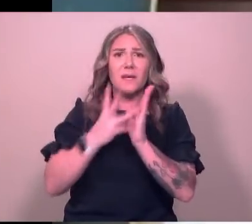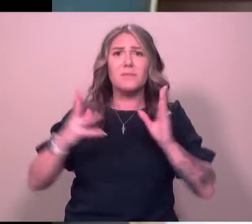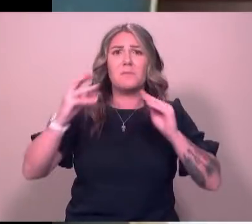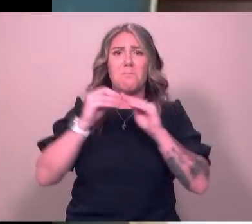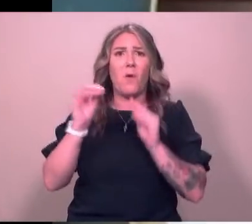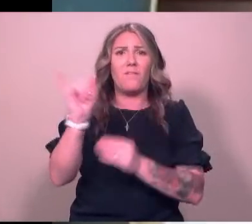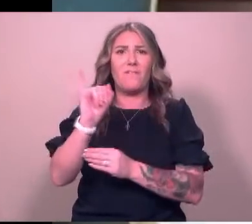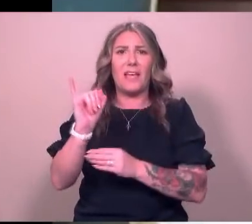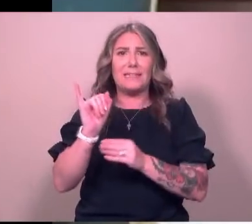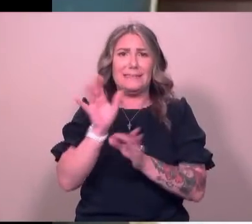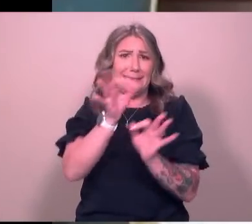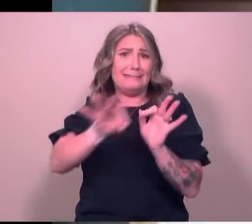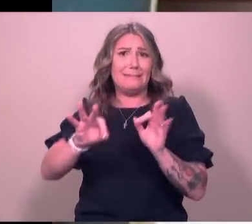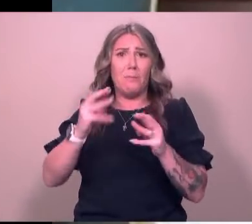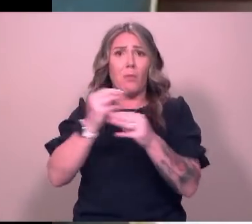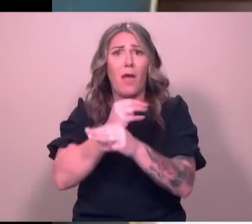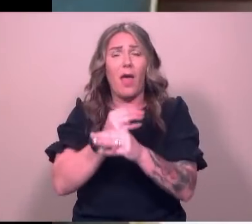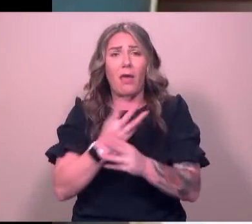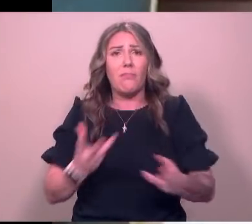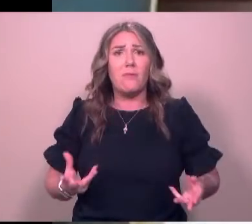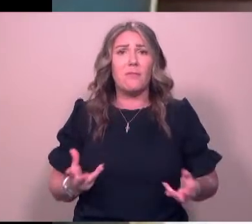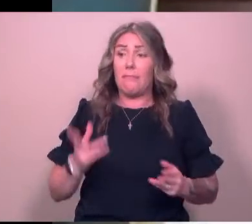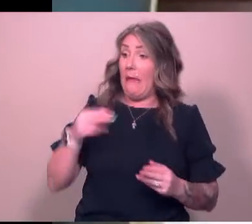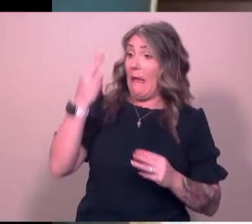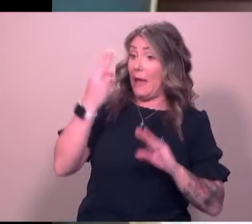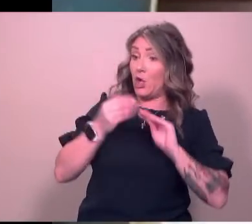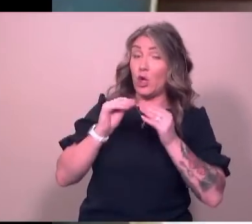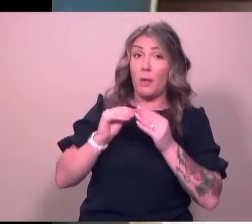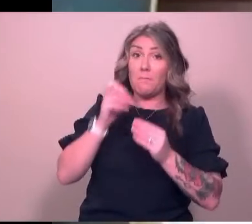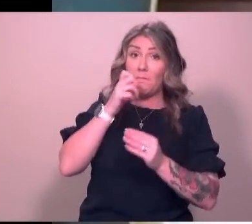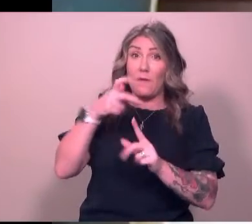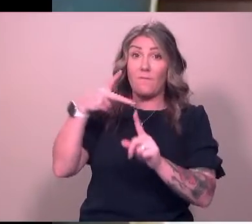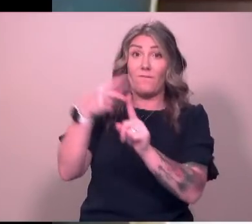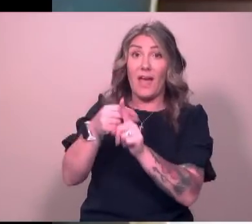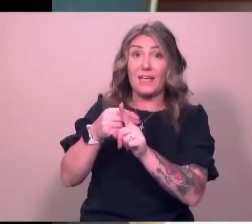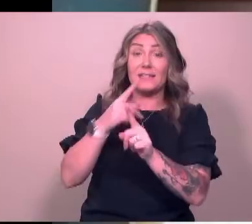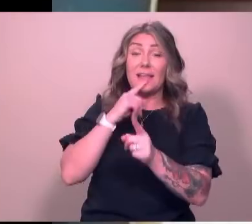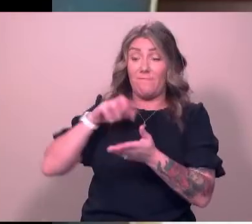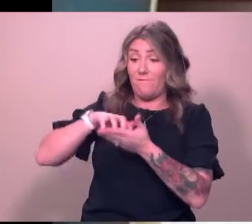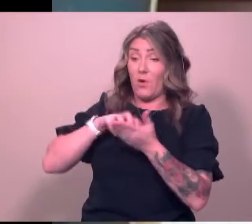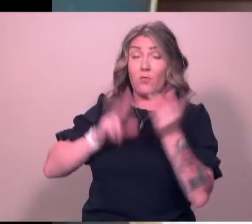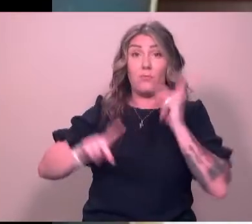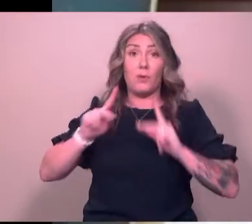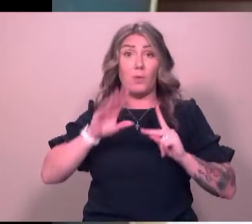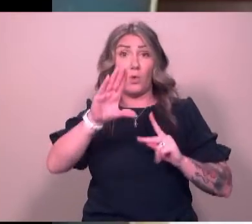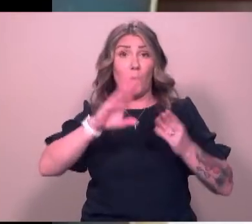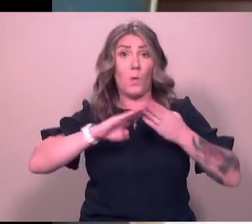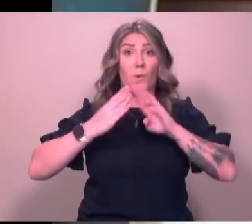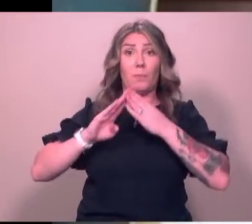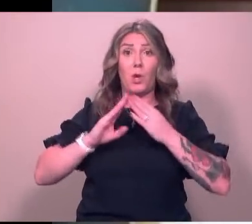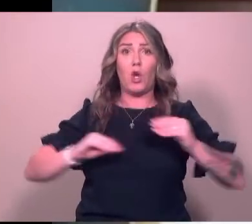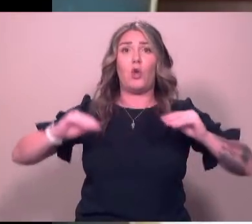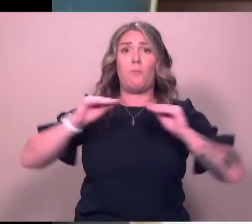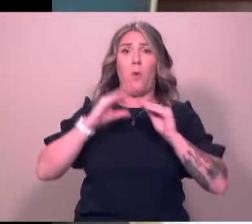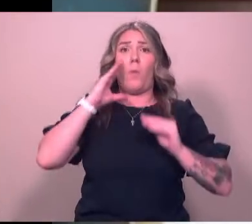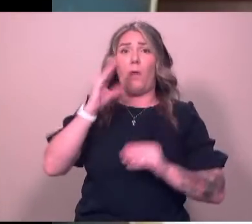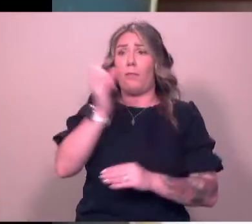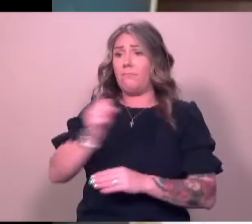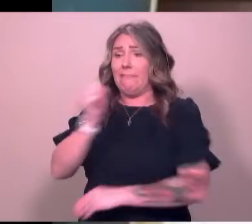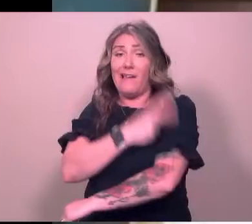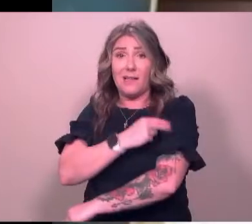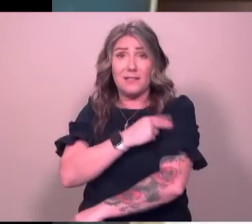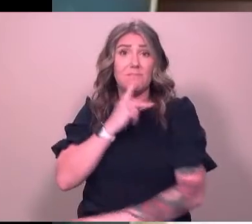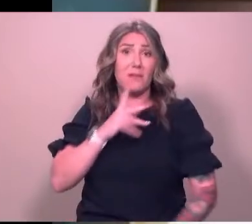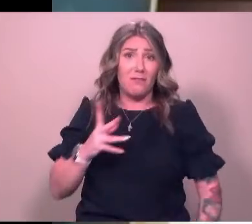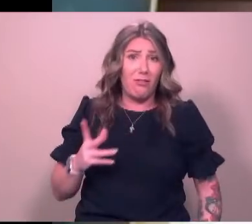just do the simple math. And the higher the number of unvaccinated and vulnerable people you have in your community, more are going to be hospitalized. So